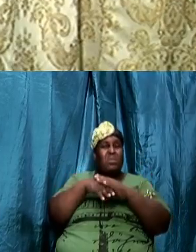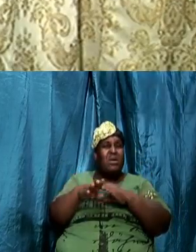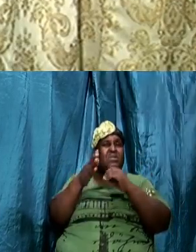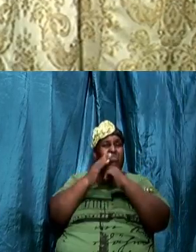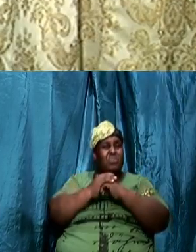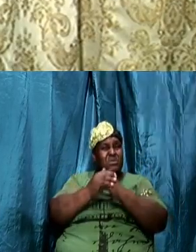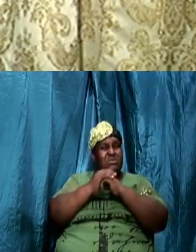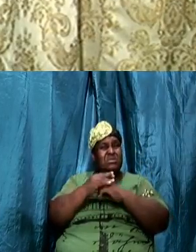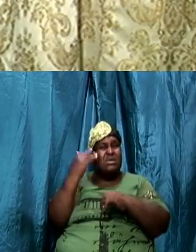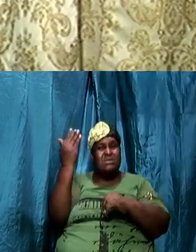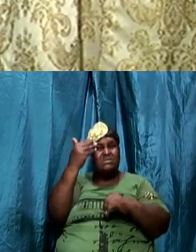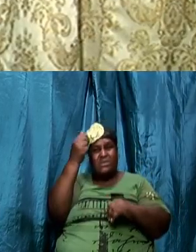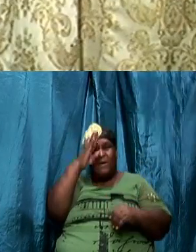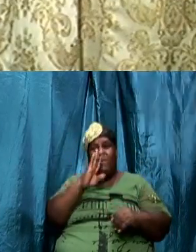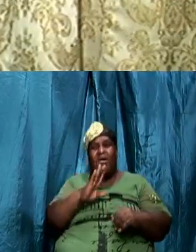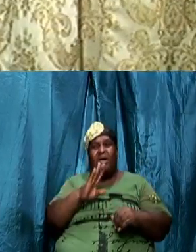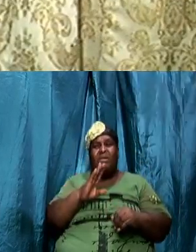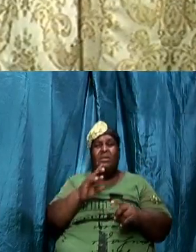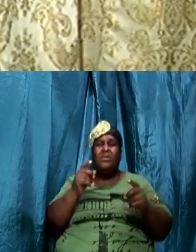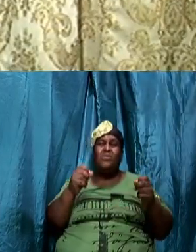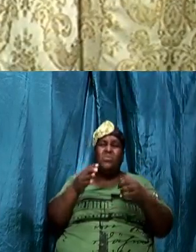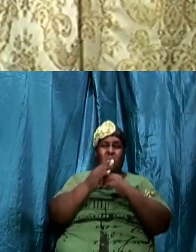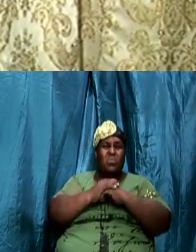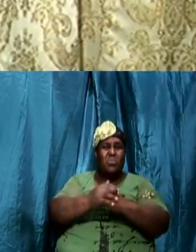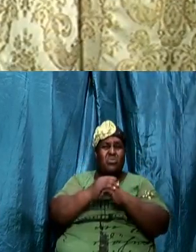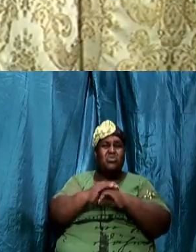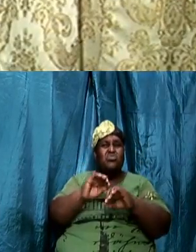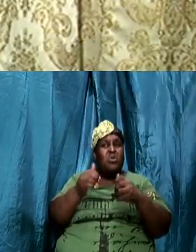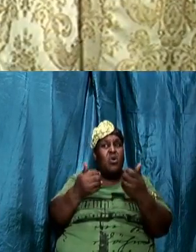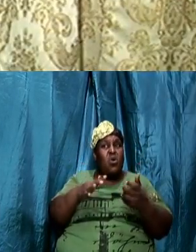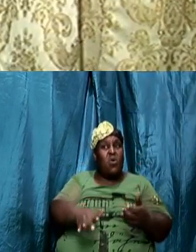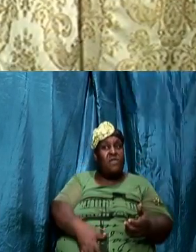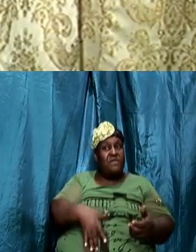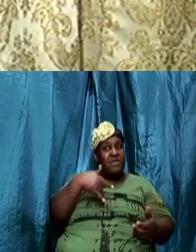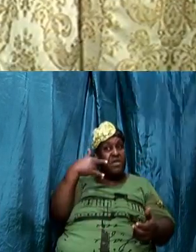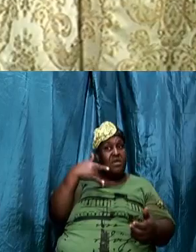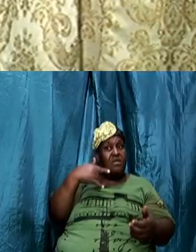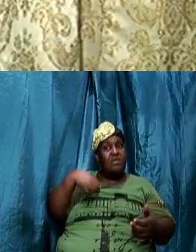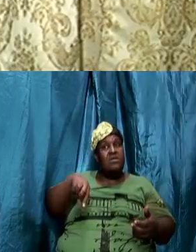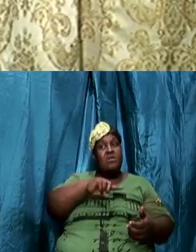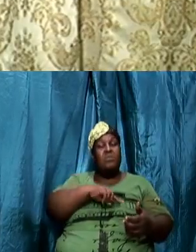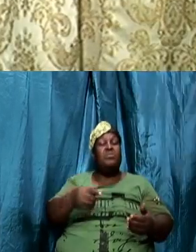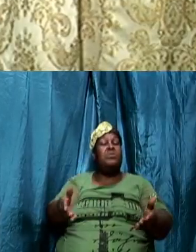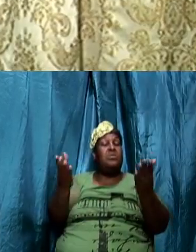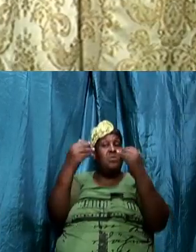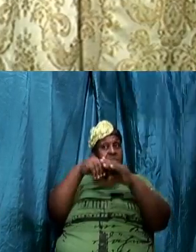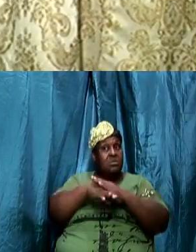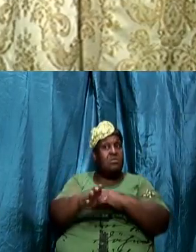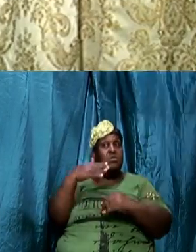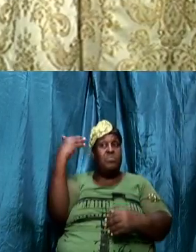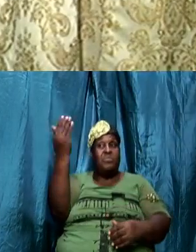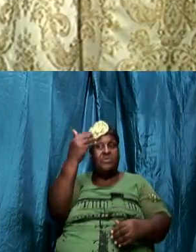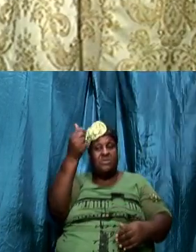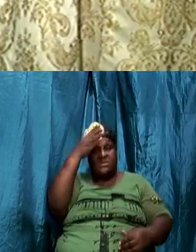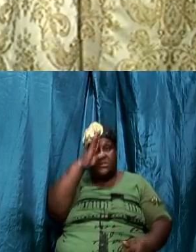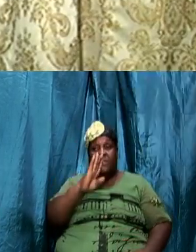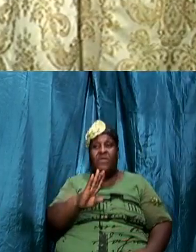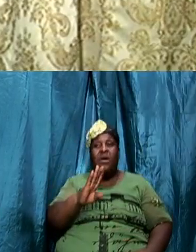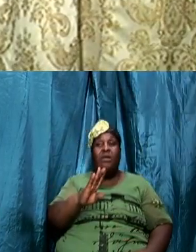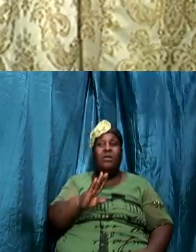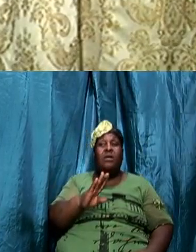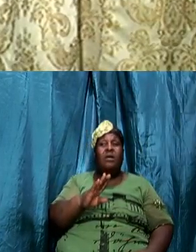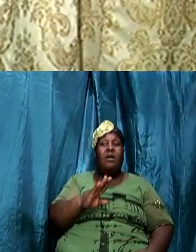worship how we feel like. We come into the presence of God and do worship how